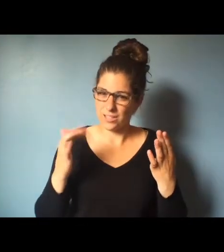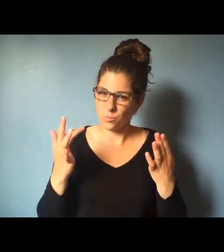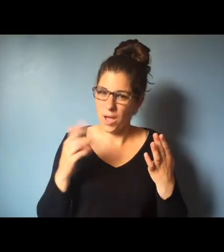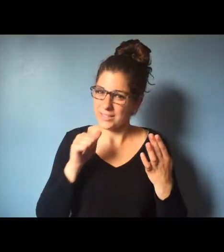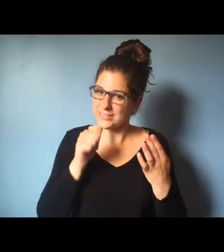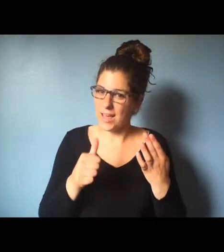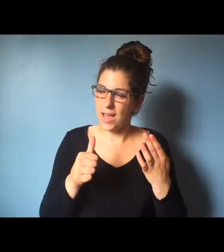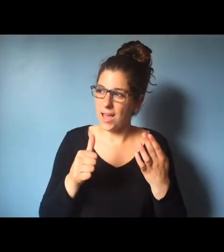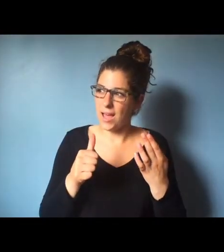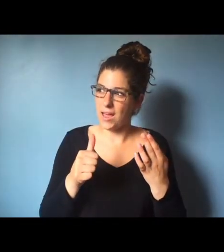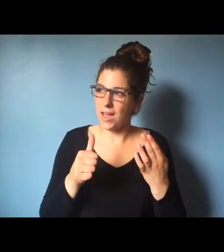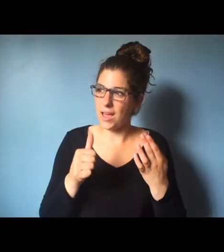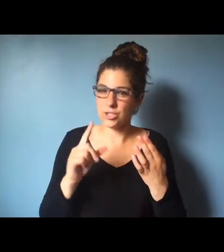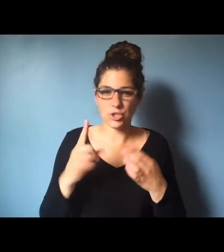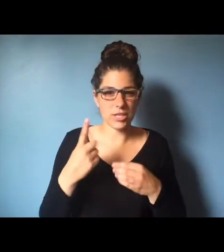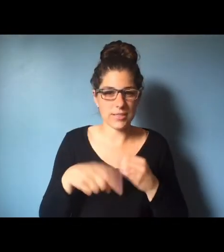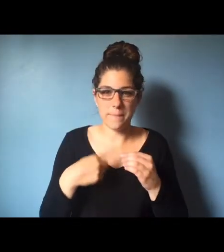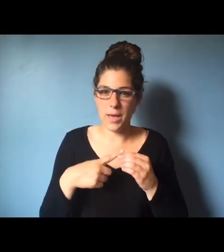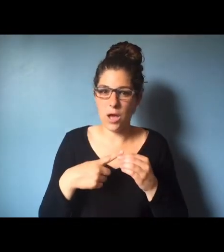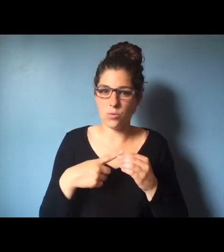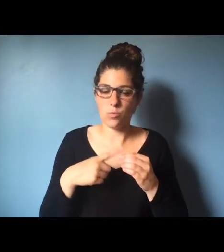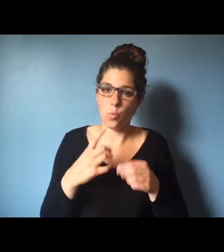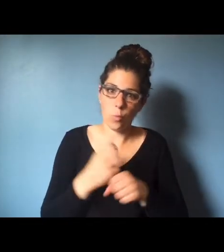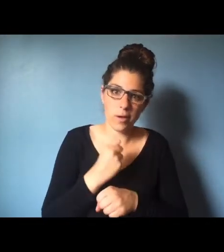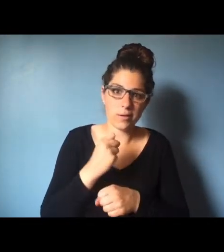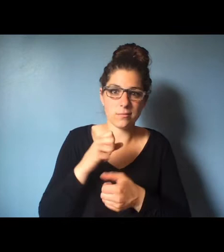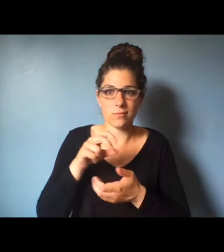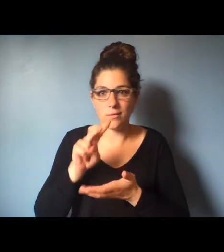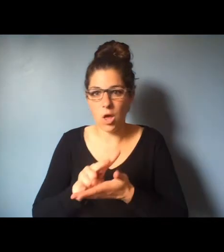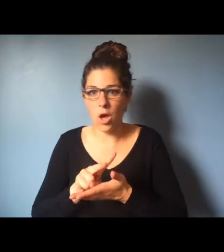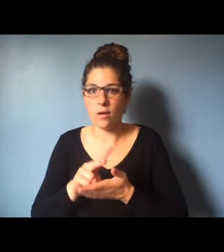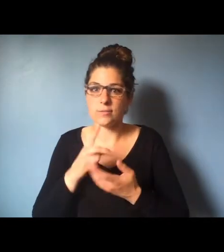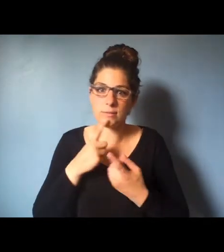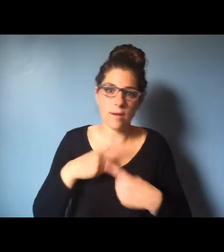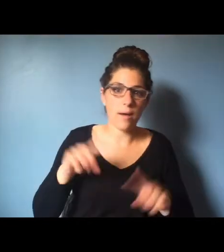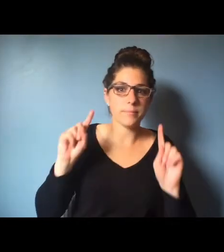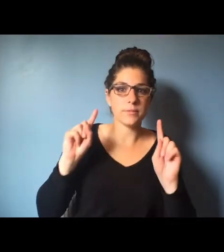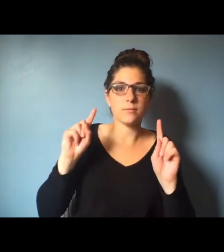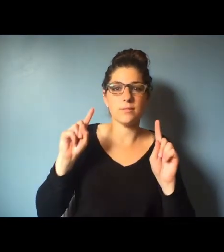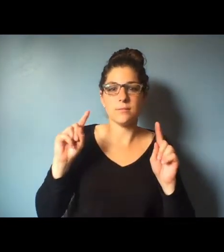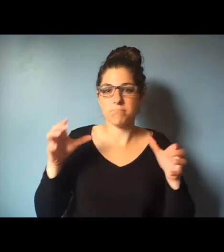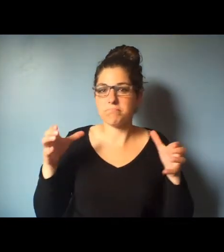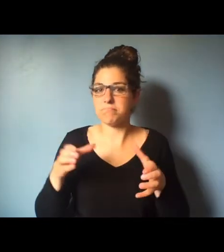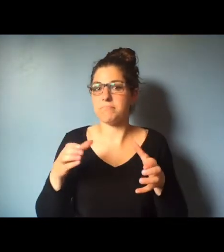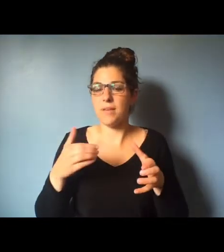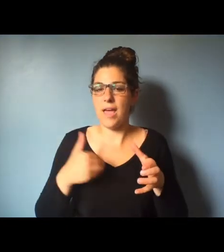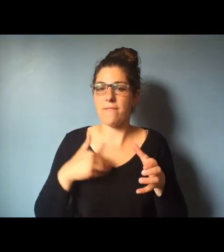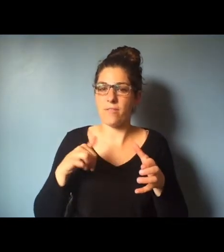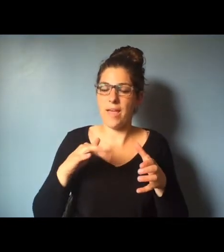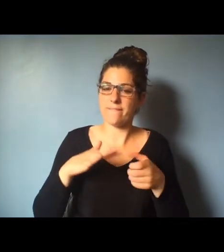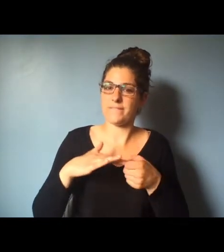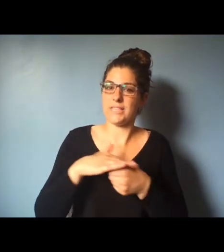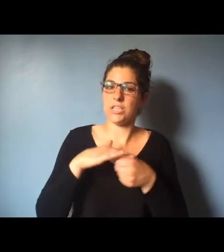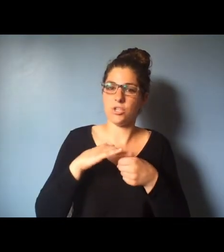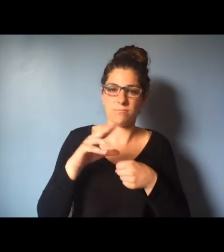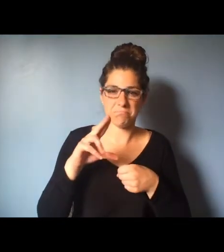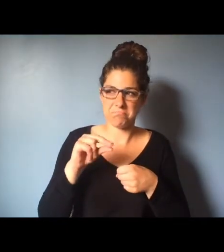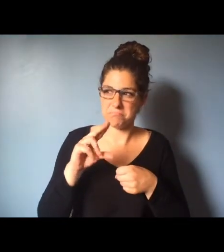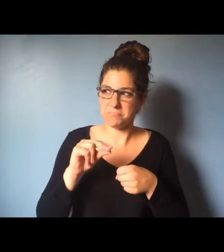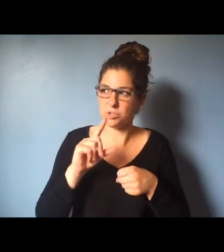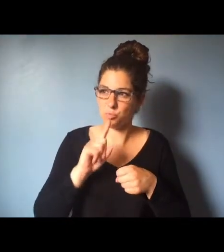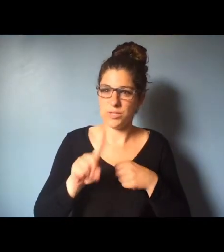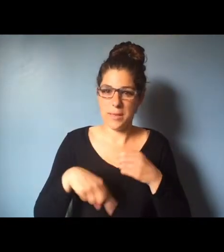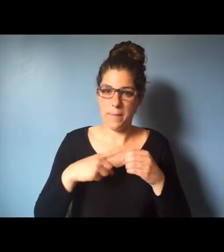not necessarily just about the wins or losses or the accomplishments that we all collectively have on the field of play, but it's really